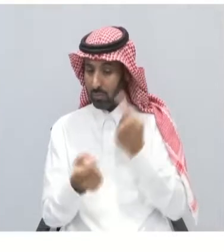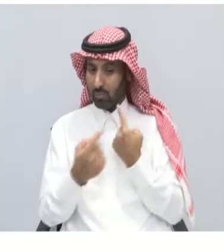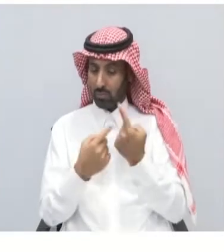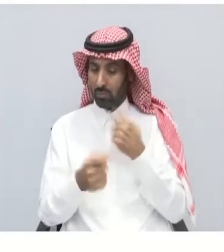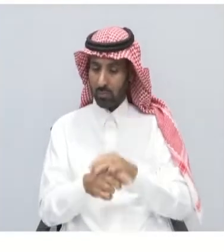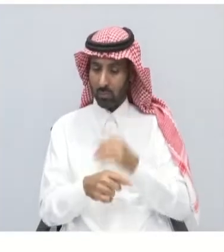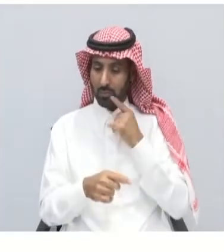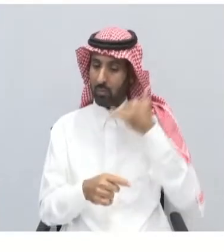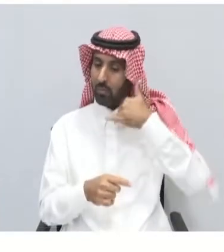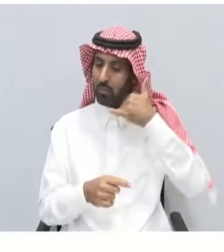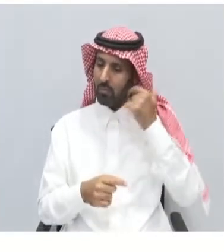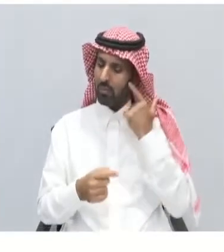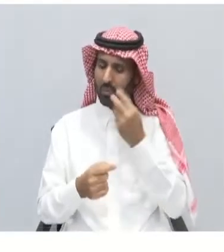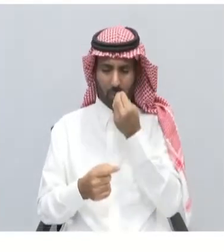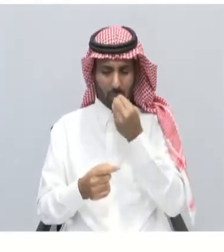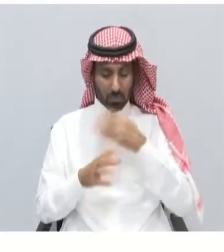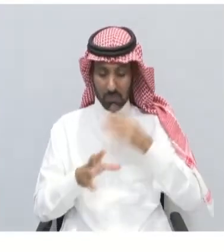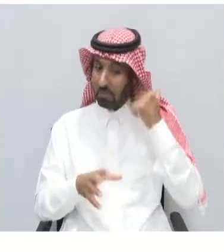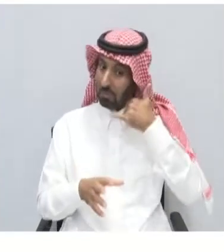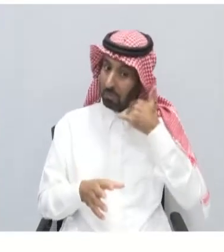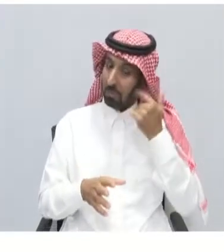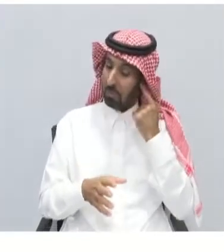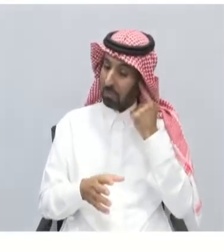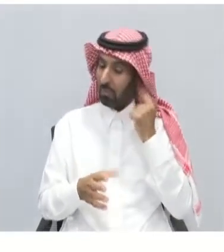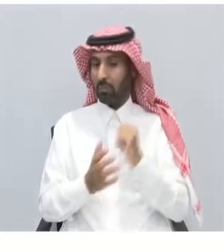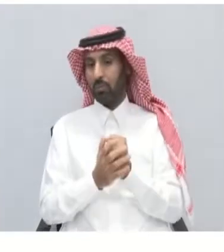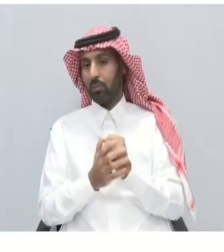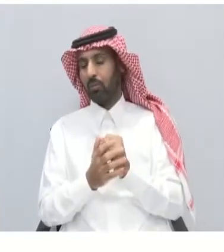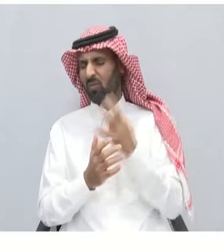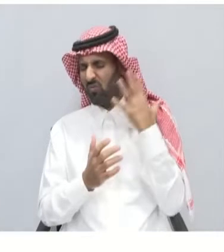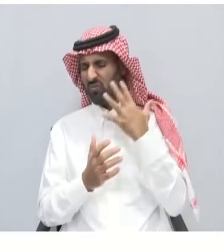talking on their cell phones in restaurants. It's annoying.